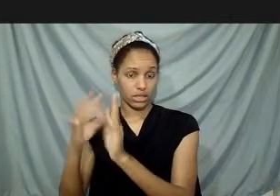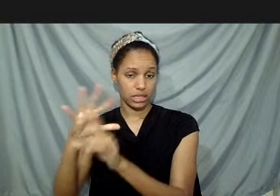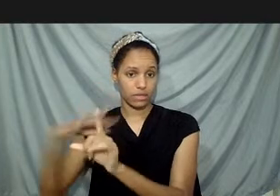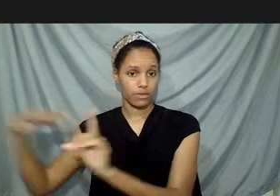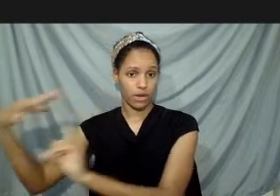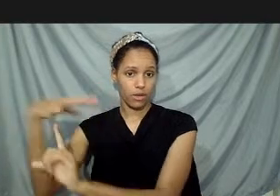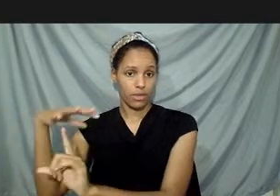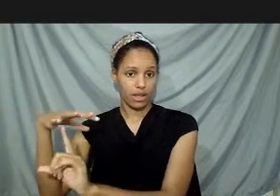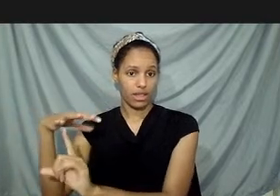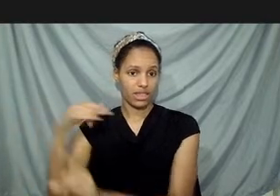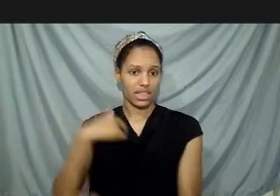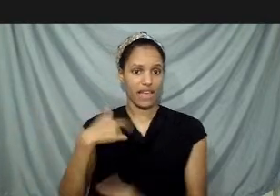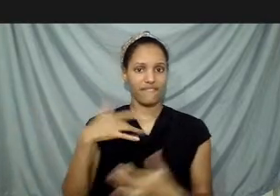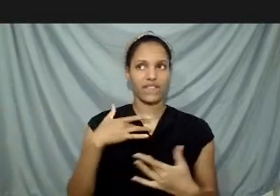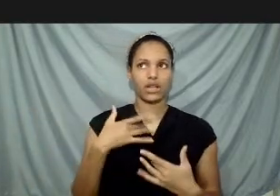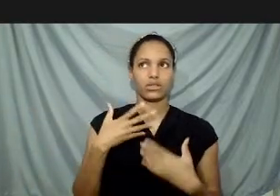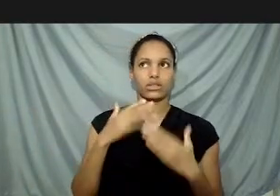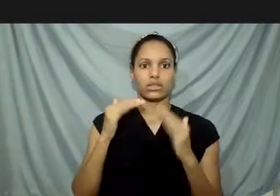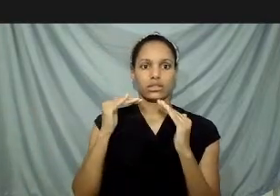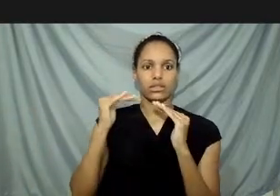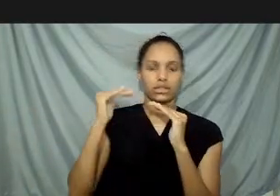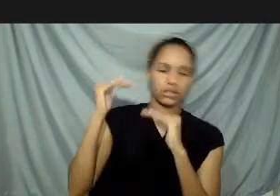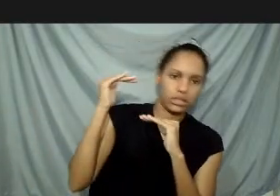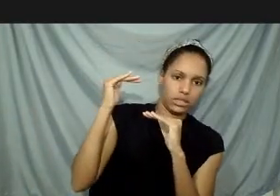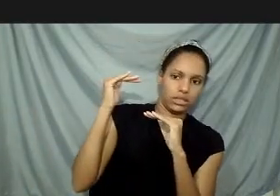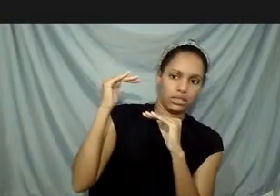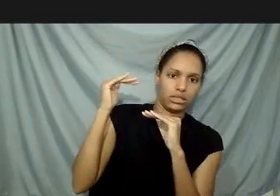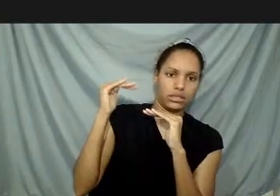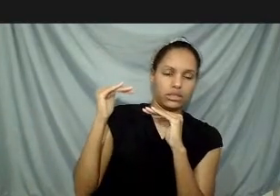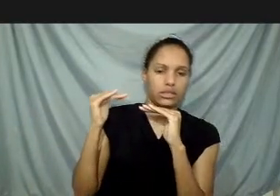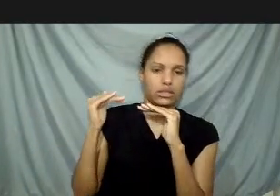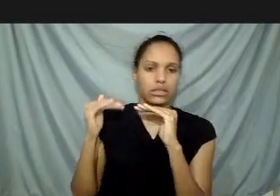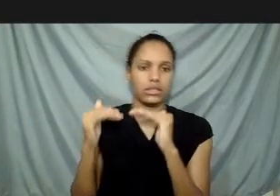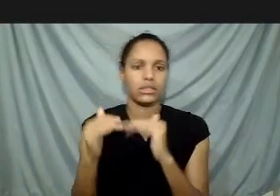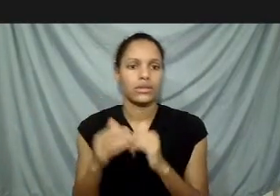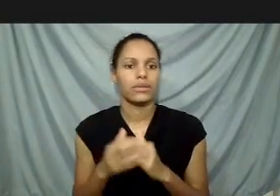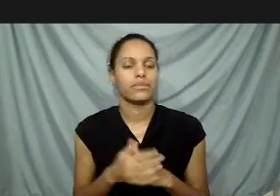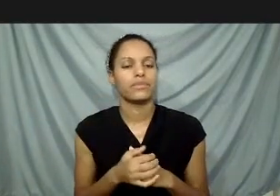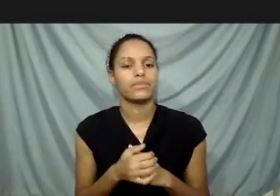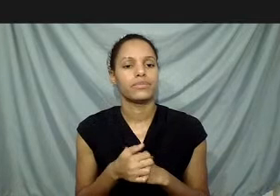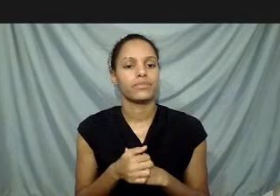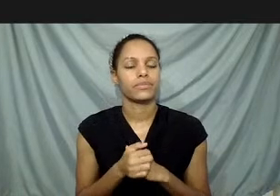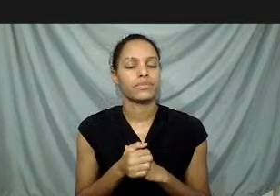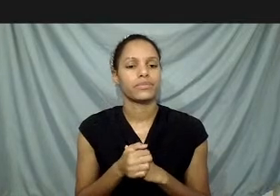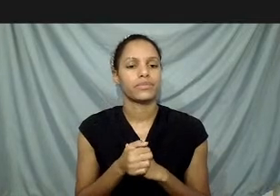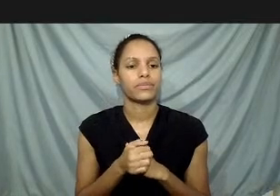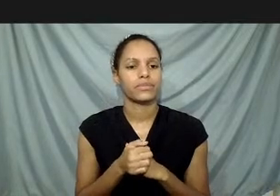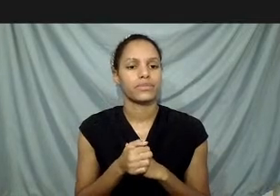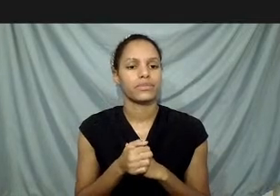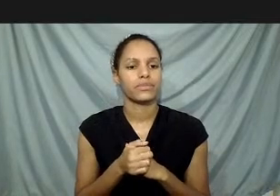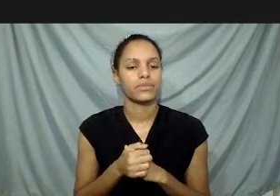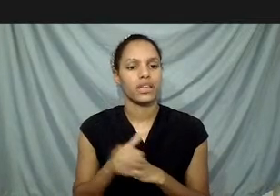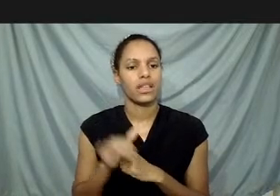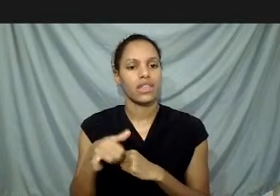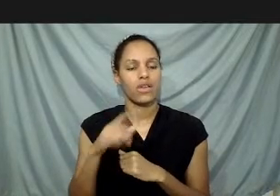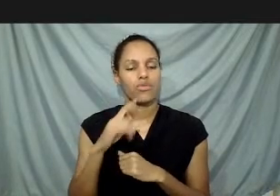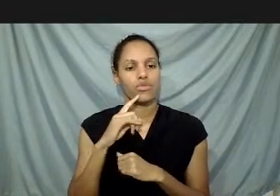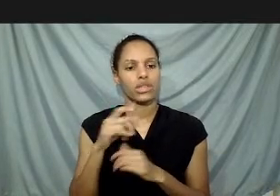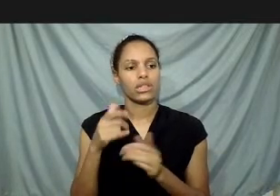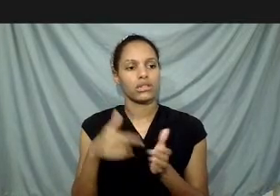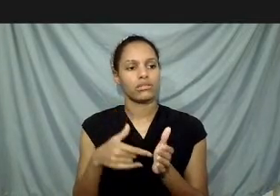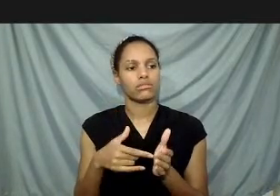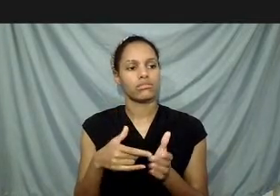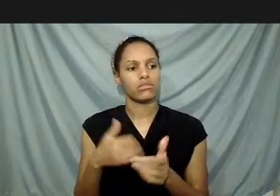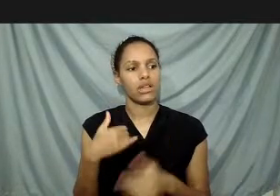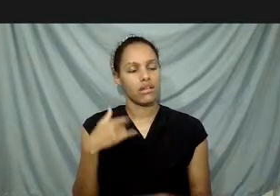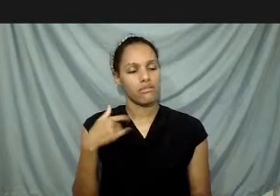to manage that and negotiate that because it required me to,